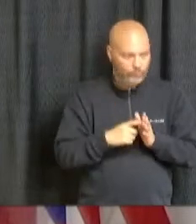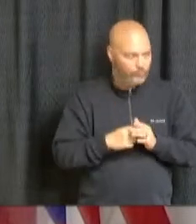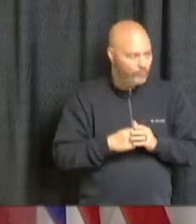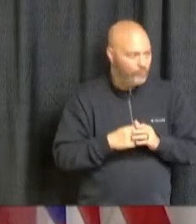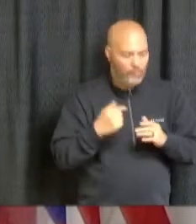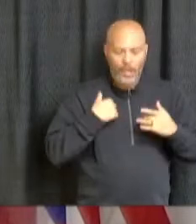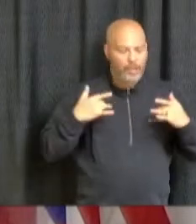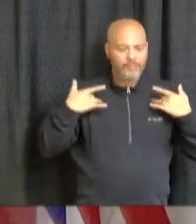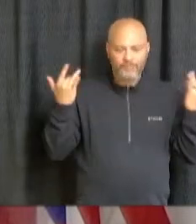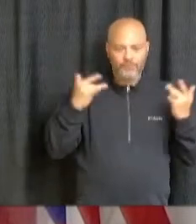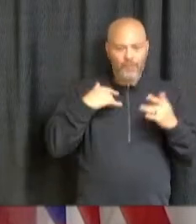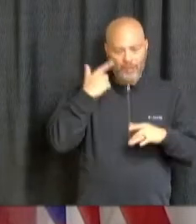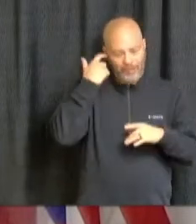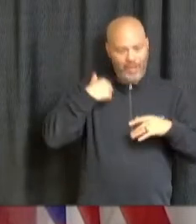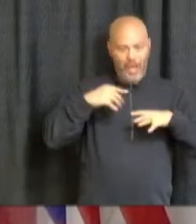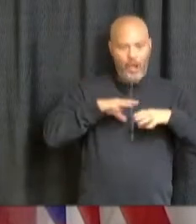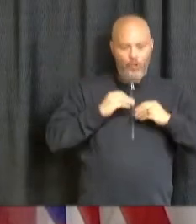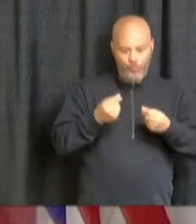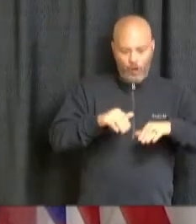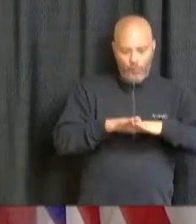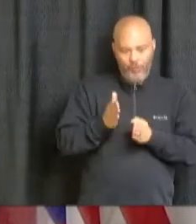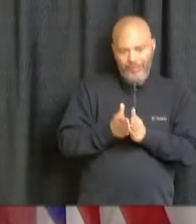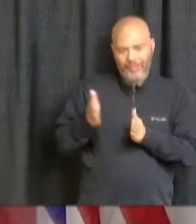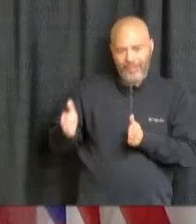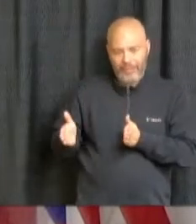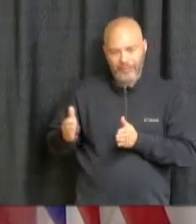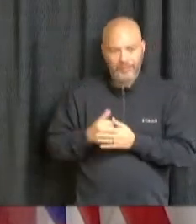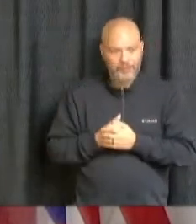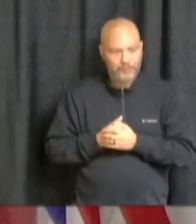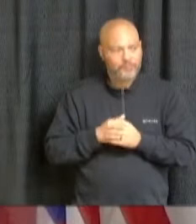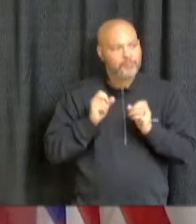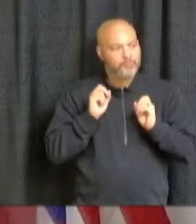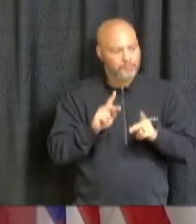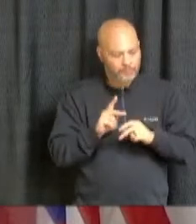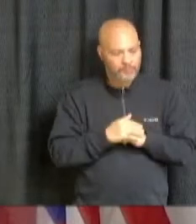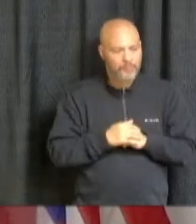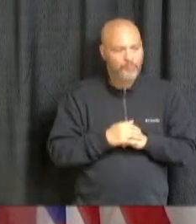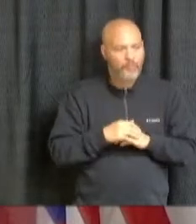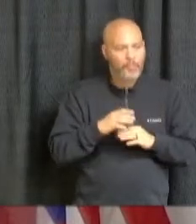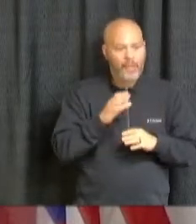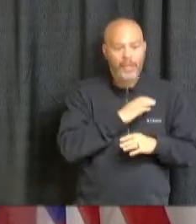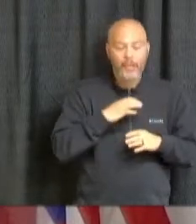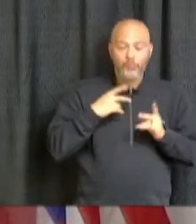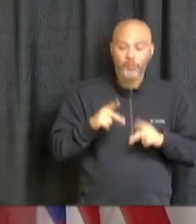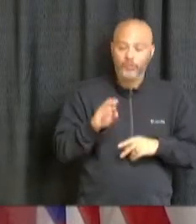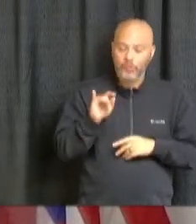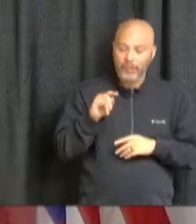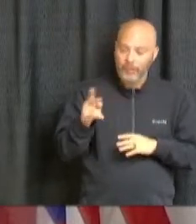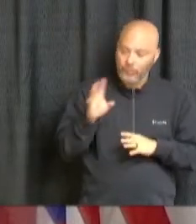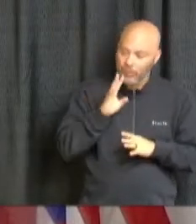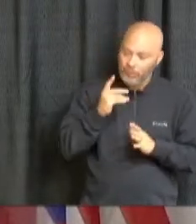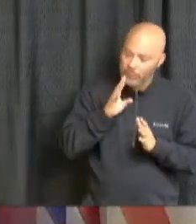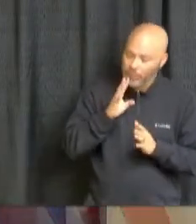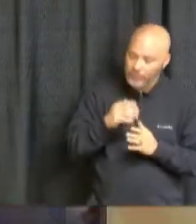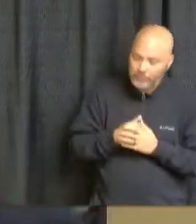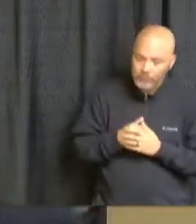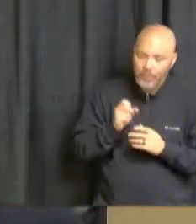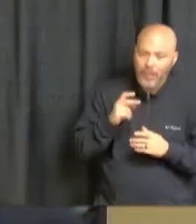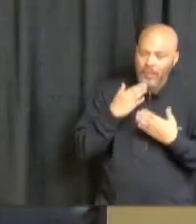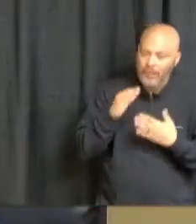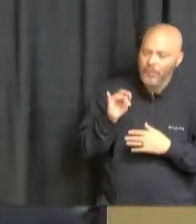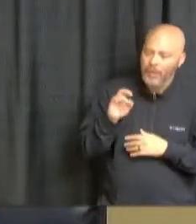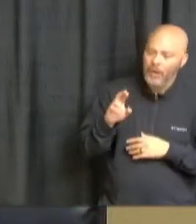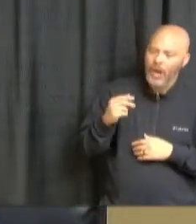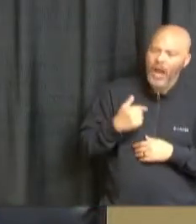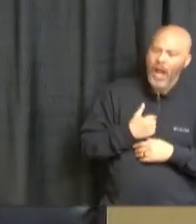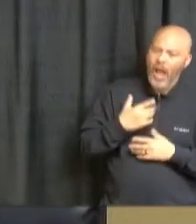going to abstain because I own the adjoining property. Thank you. Thank you. Councilperson Smith, you recognized. Thank you, Mayor. I would just